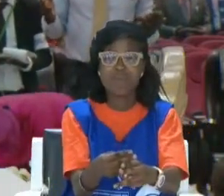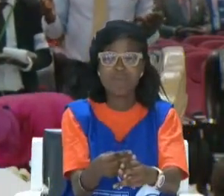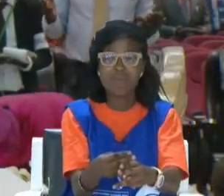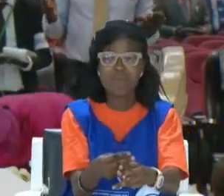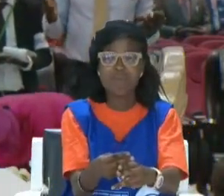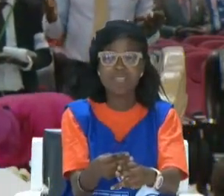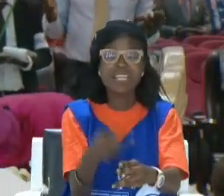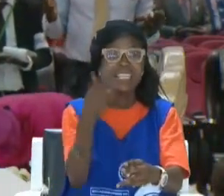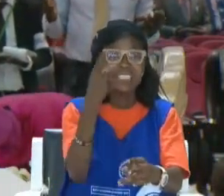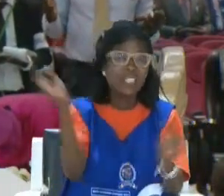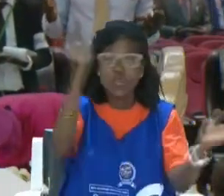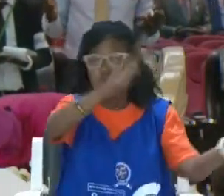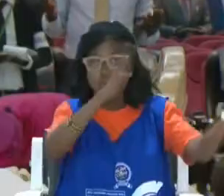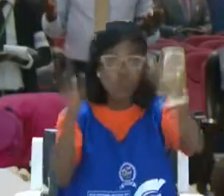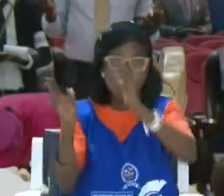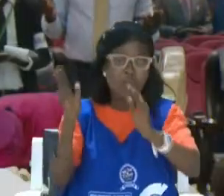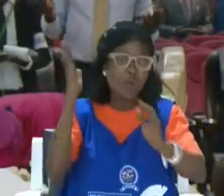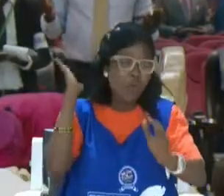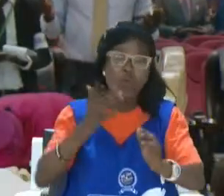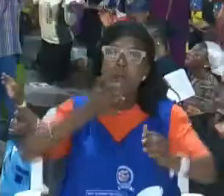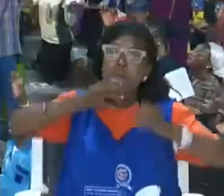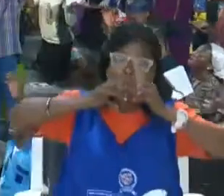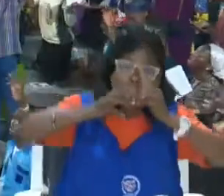The wind will blow in your favor.